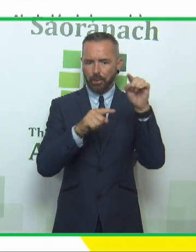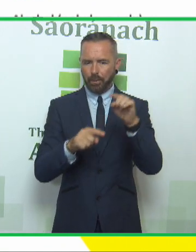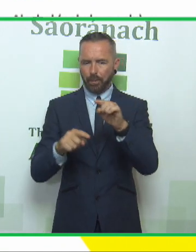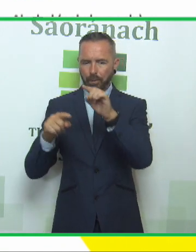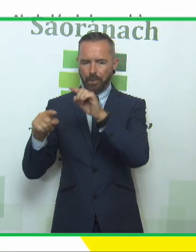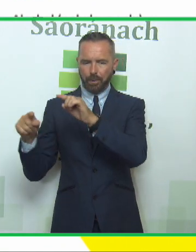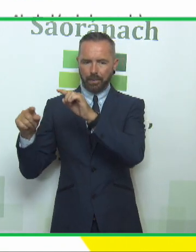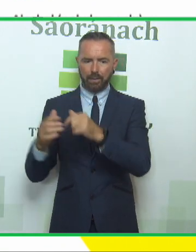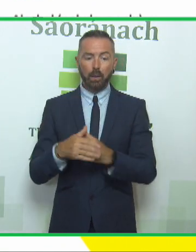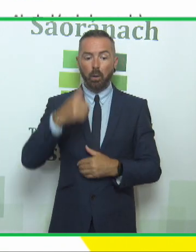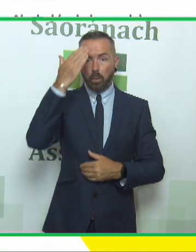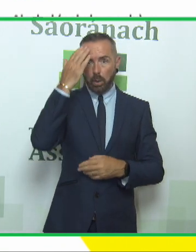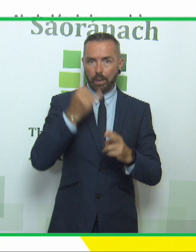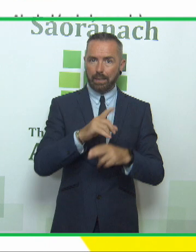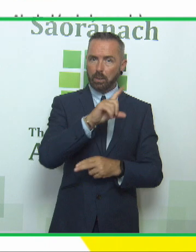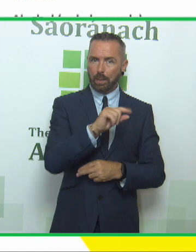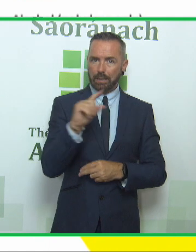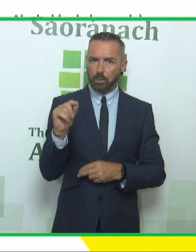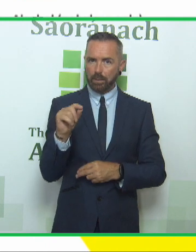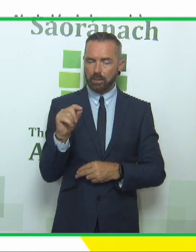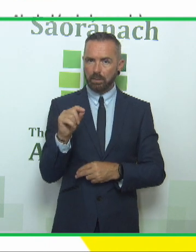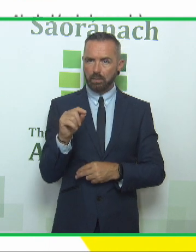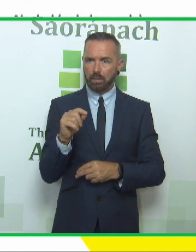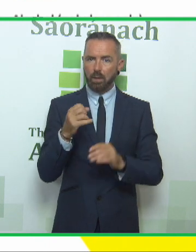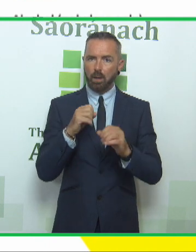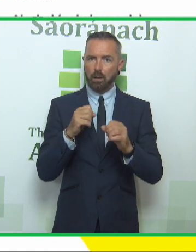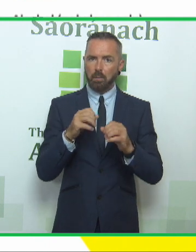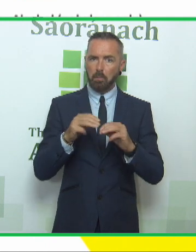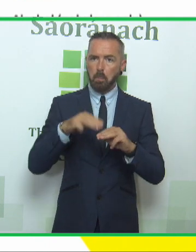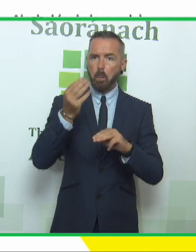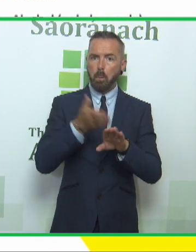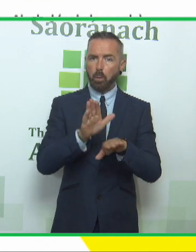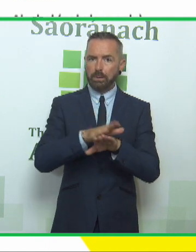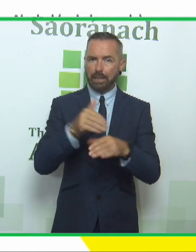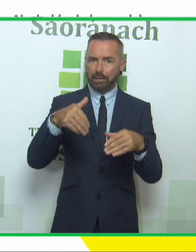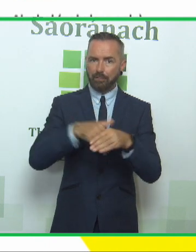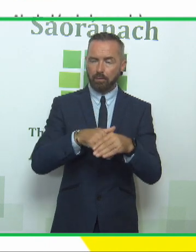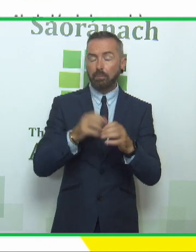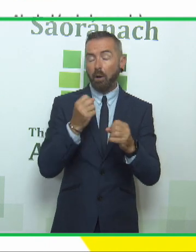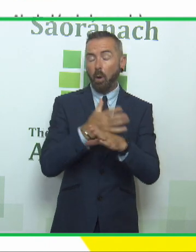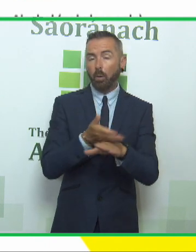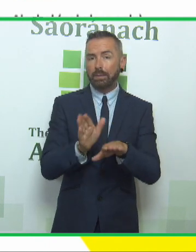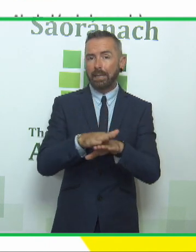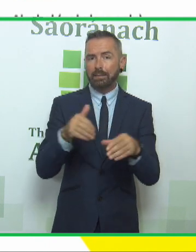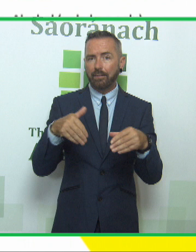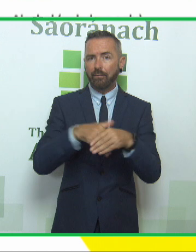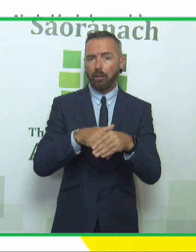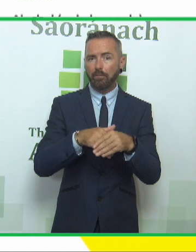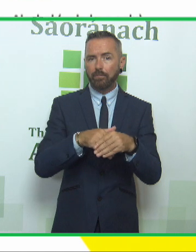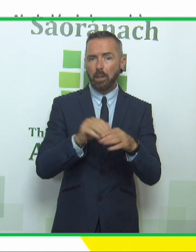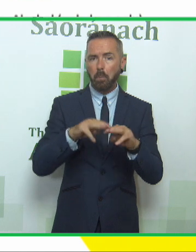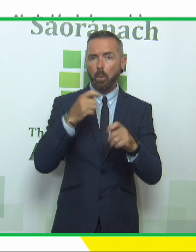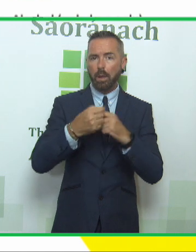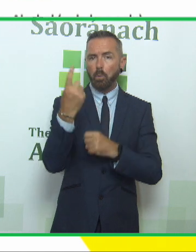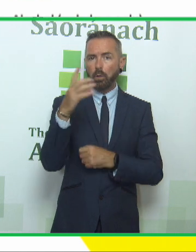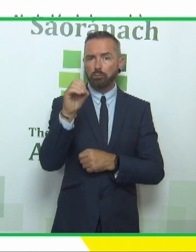in 2020 that almost all deaths involved more than one drug, 8 out of 10. And so, for example, if you're taking an opioid, such